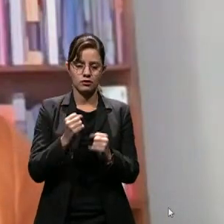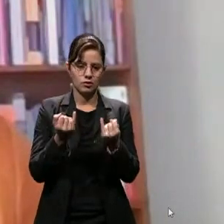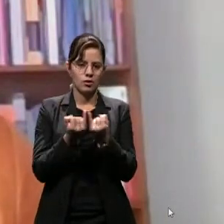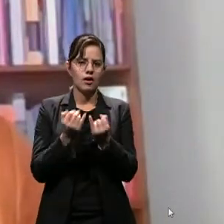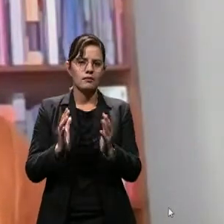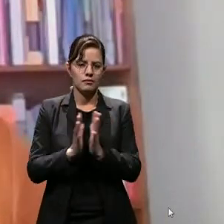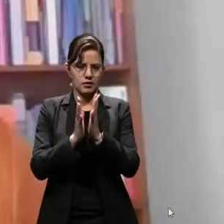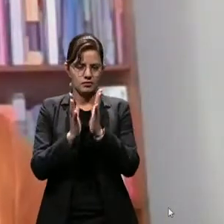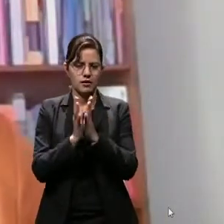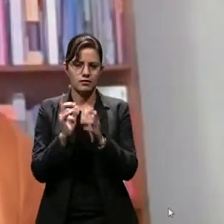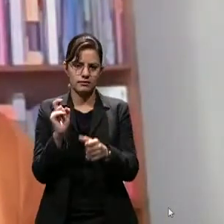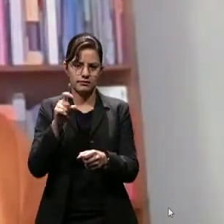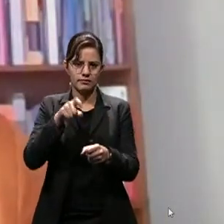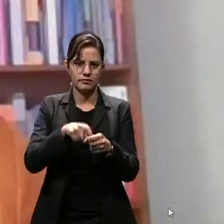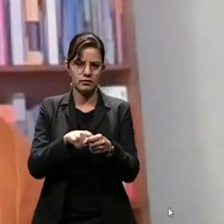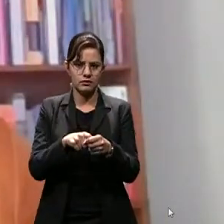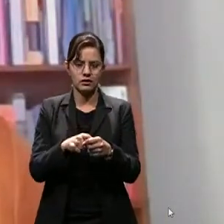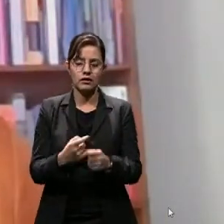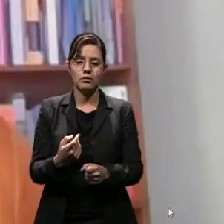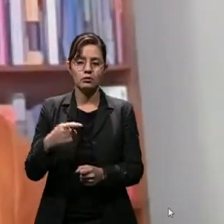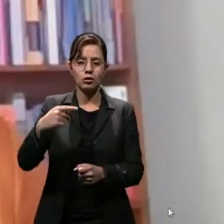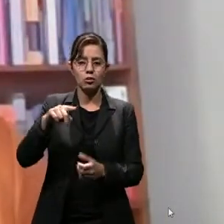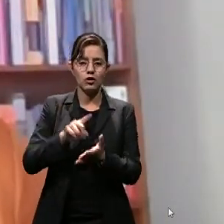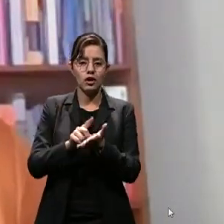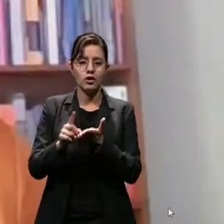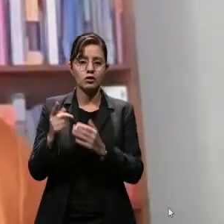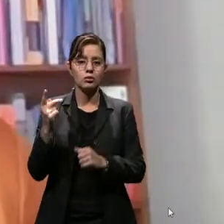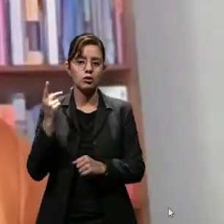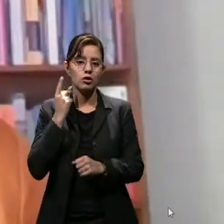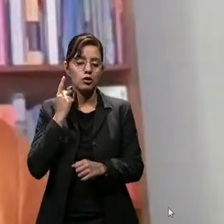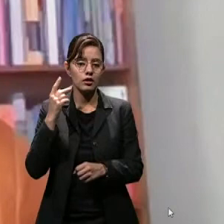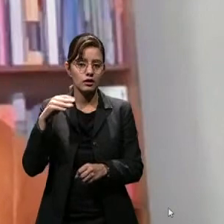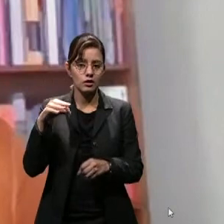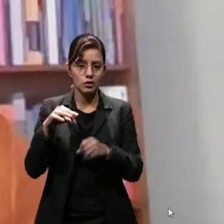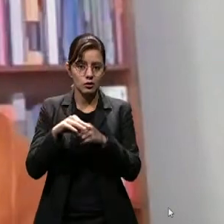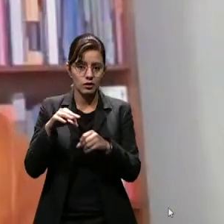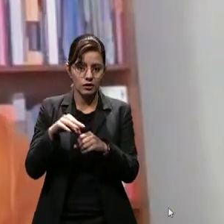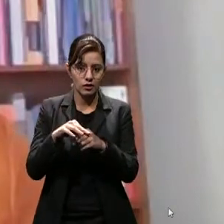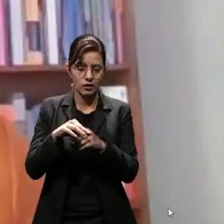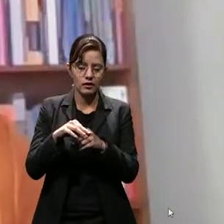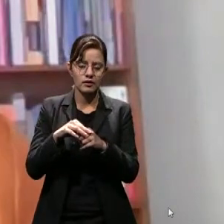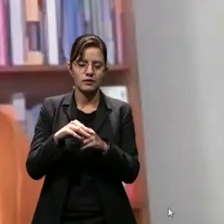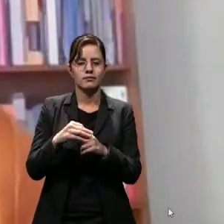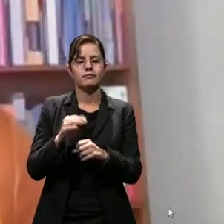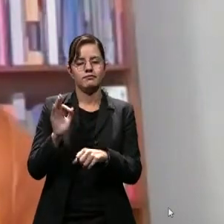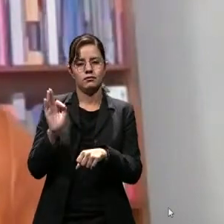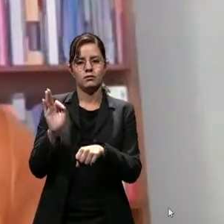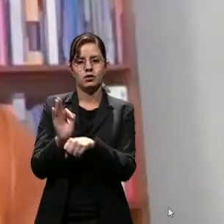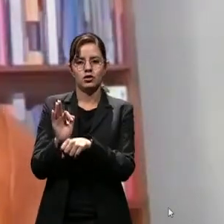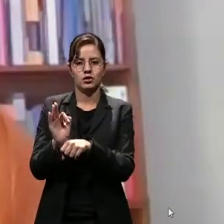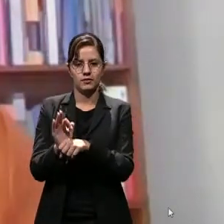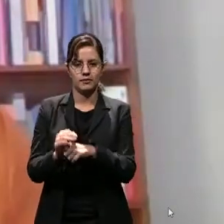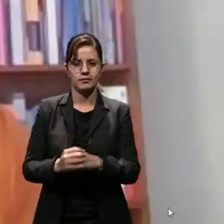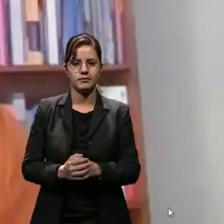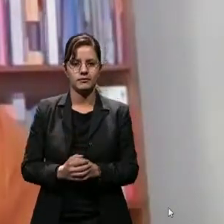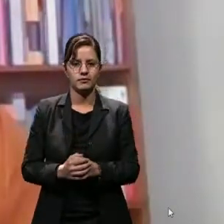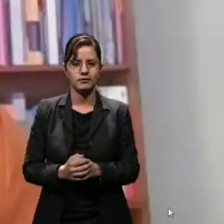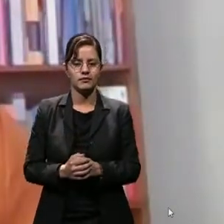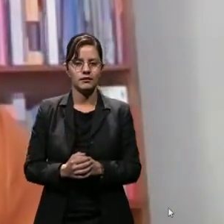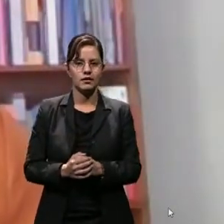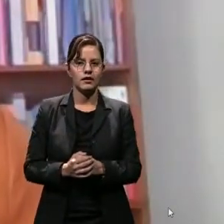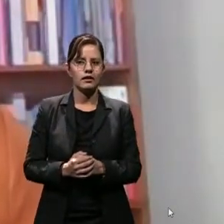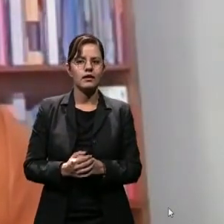regarding inequality in the electoral political rights of women. And within this